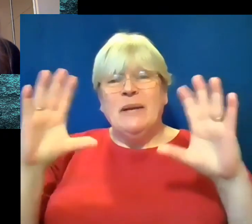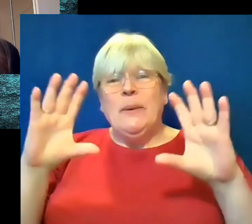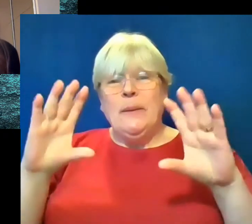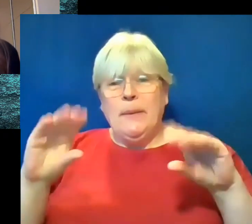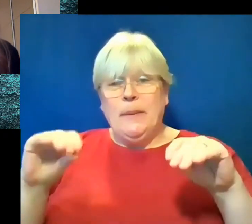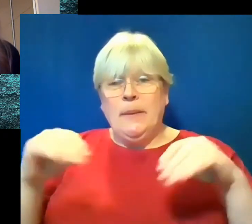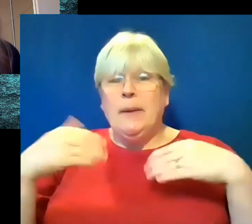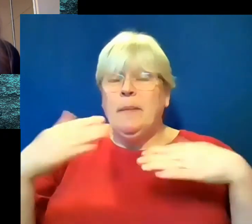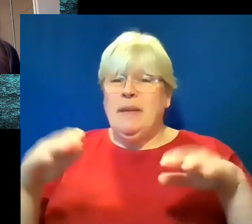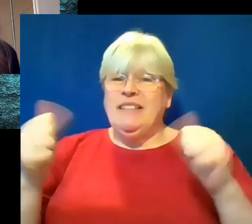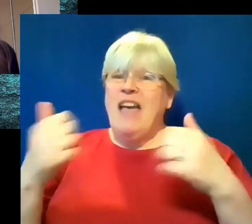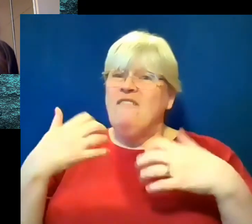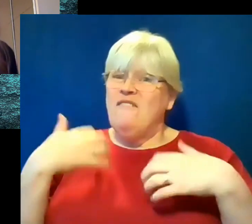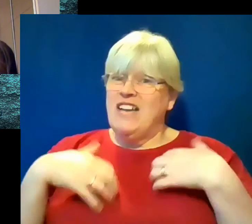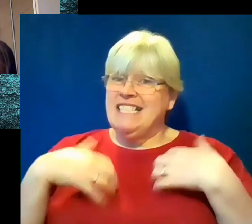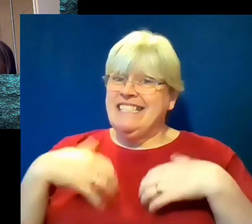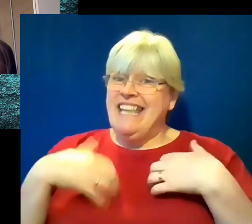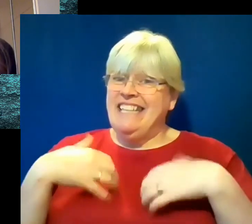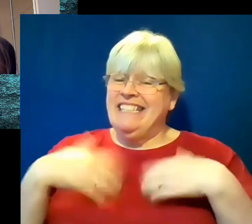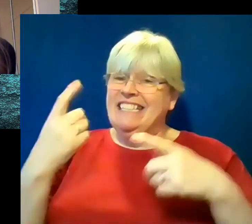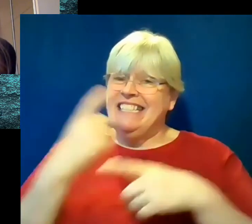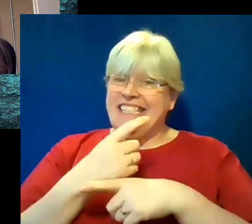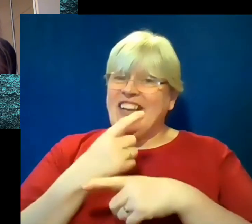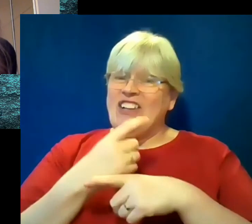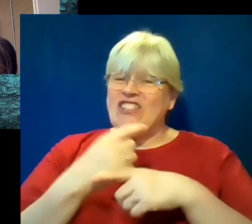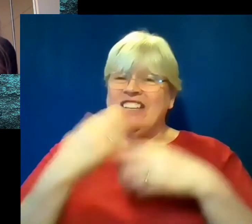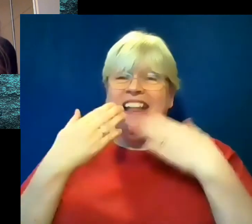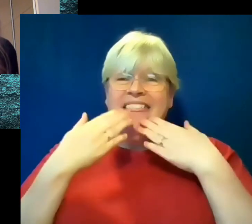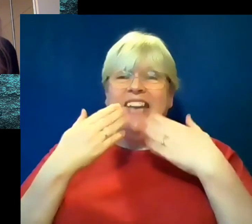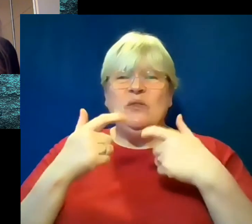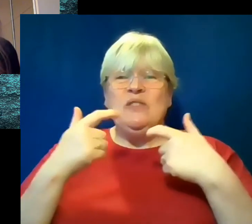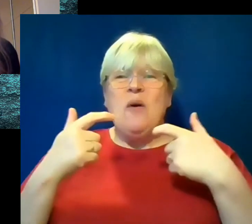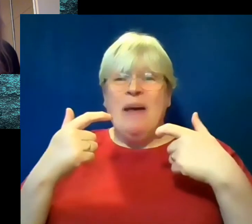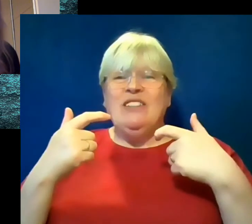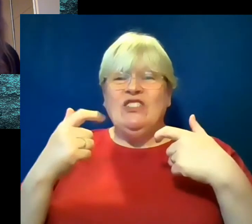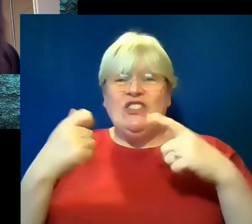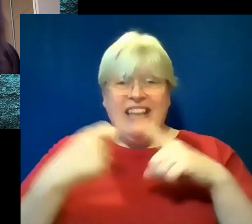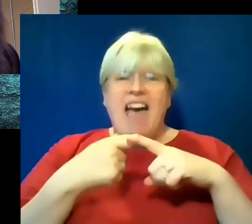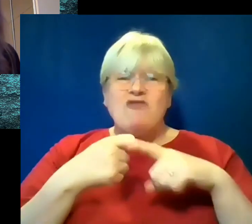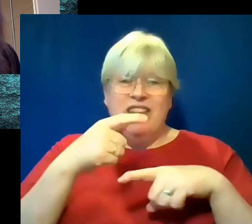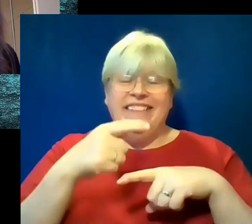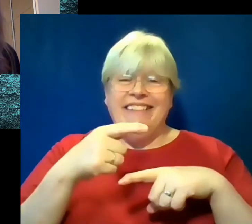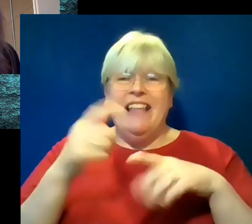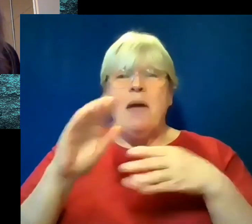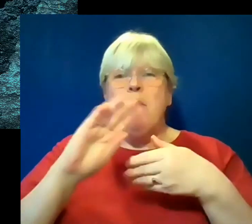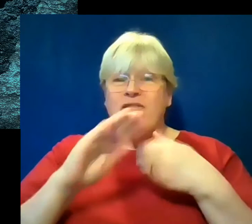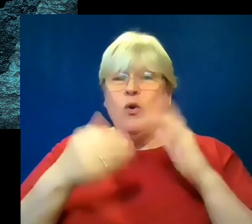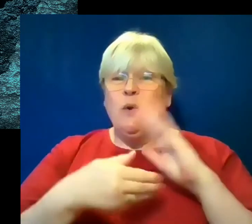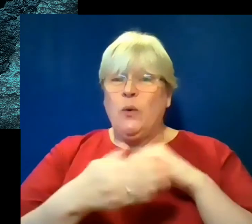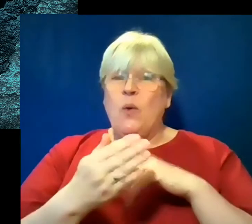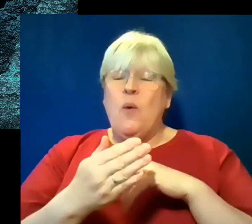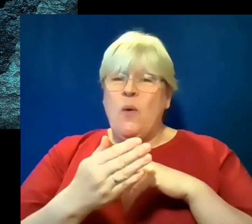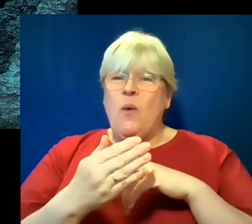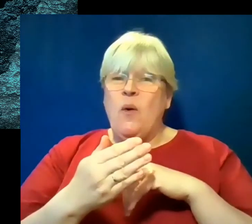absolutely fascinating discussion. So thank you so much, Katherine. Before you all go, I do just